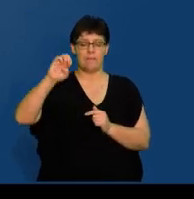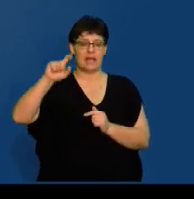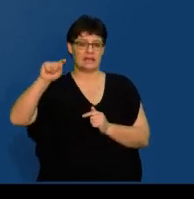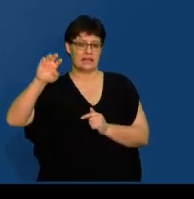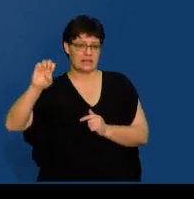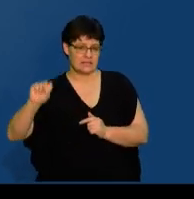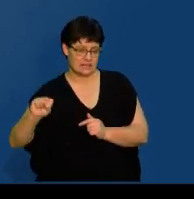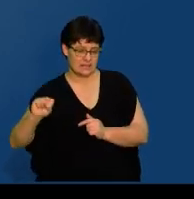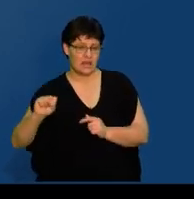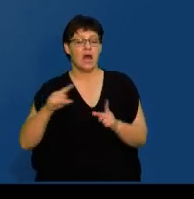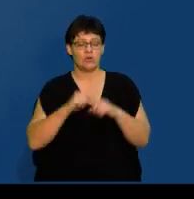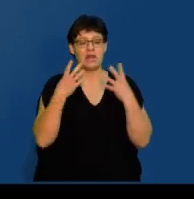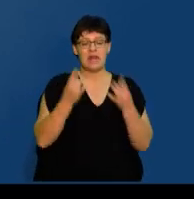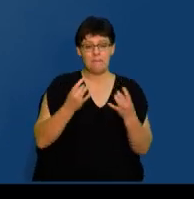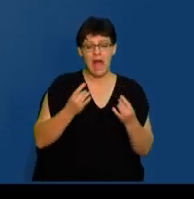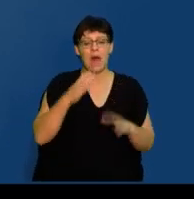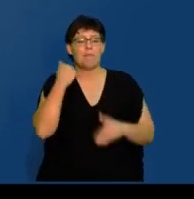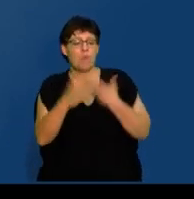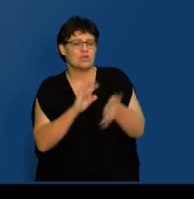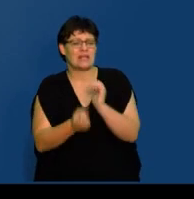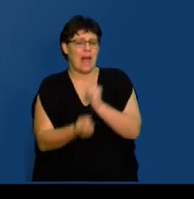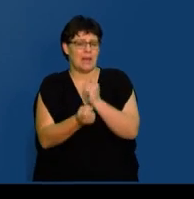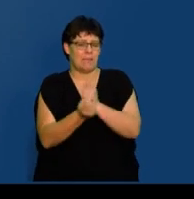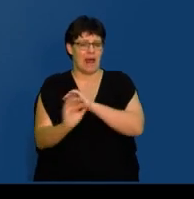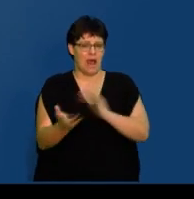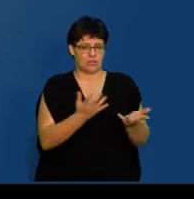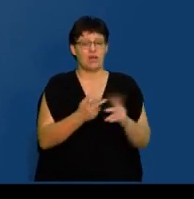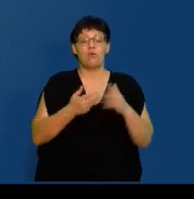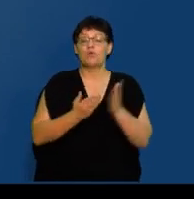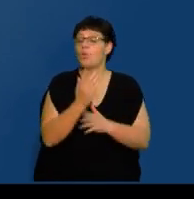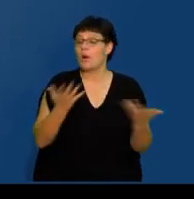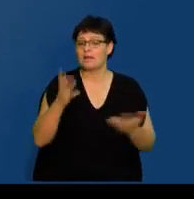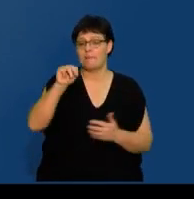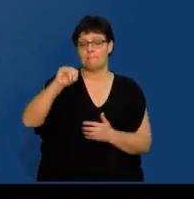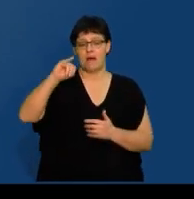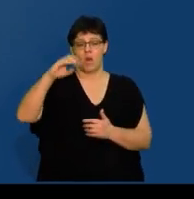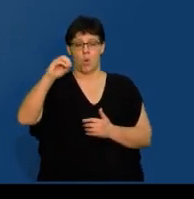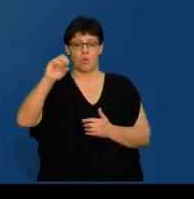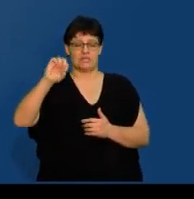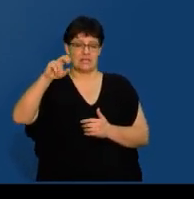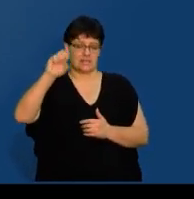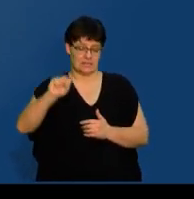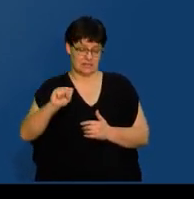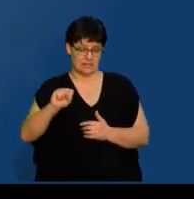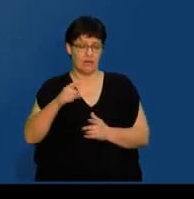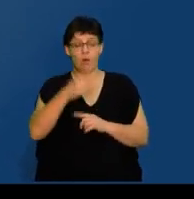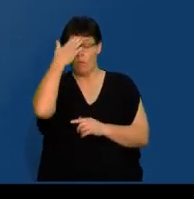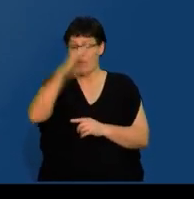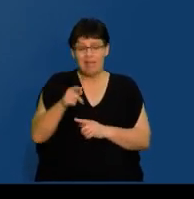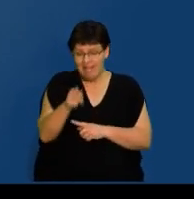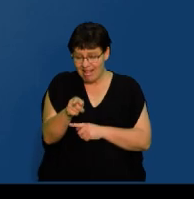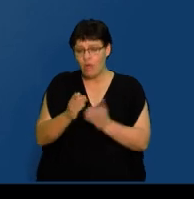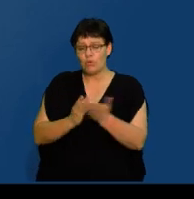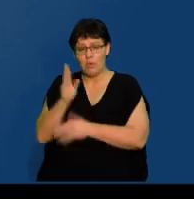the number and the process of how that occurs, and it occurs through meiosis. During meiosis, we know that